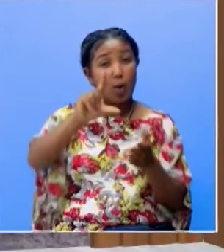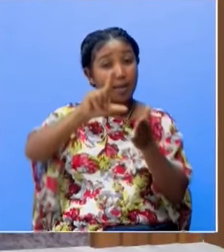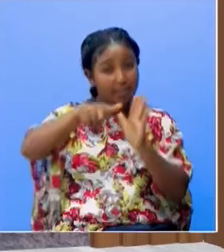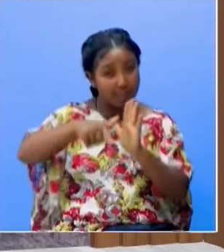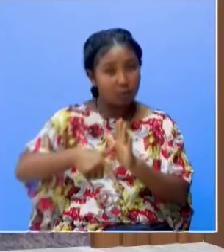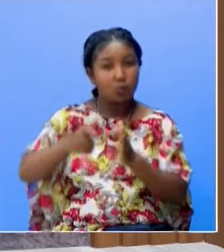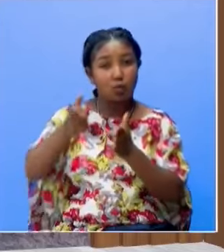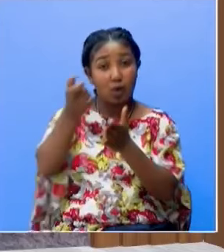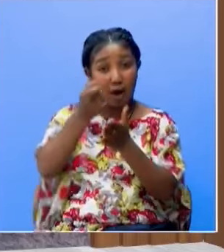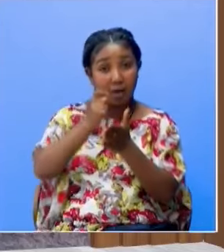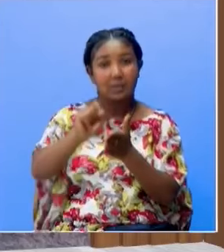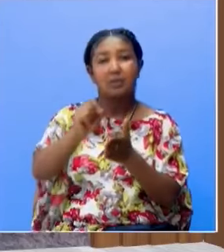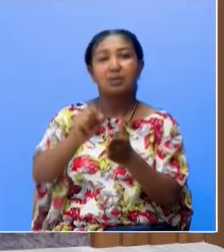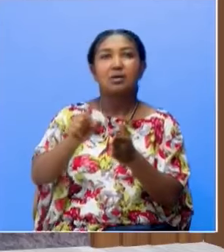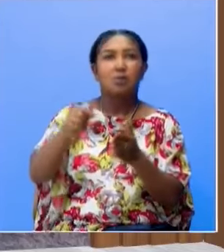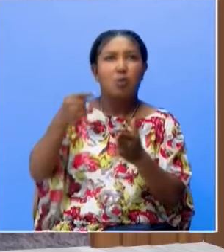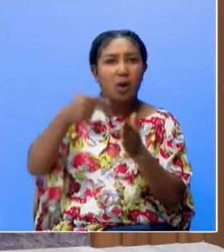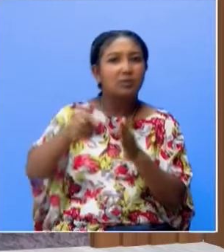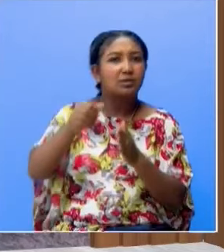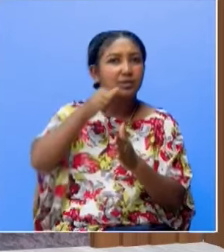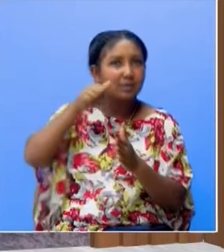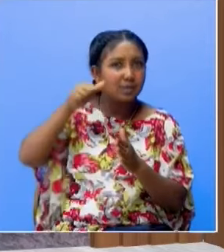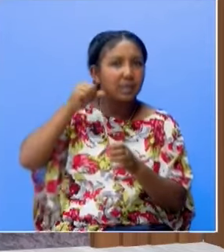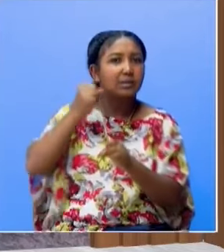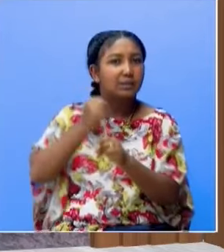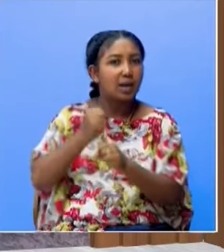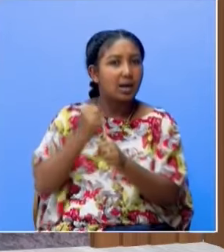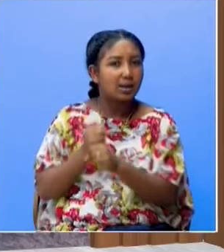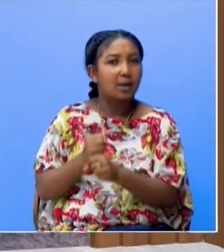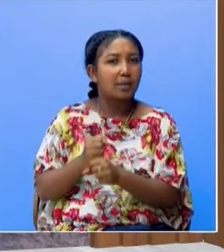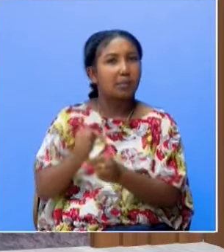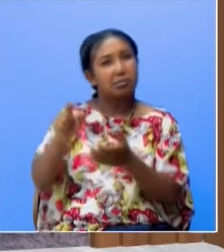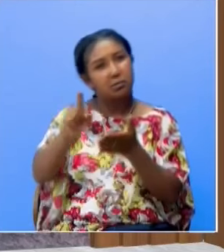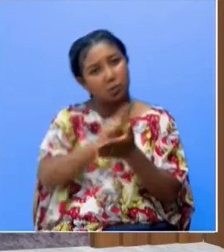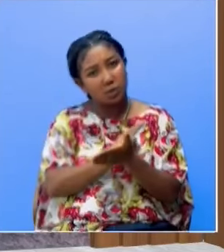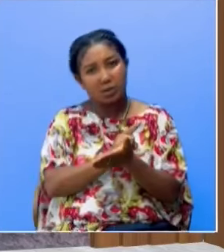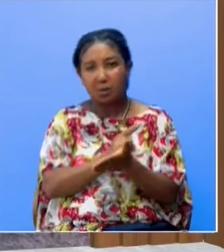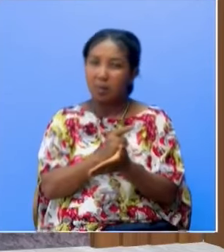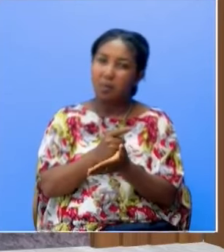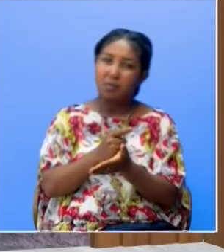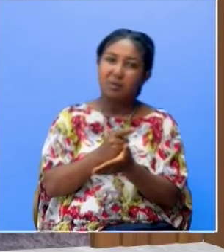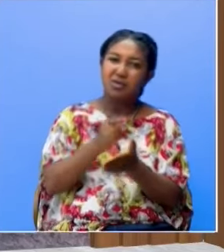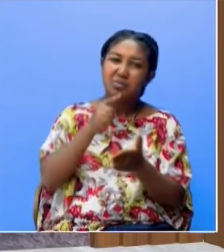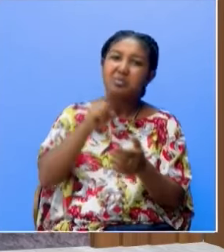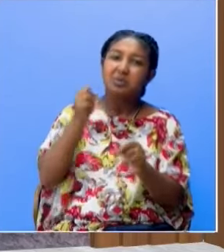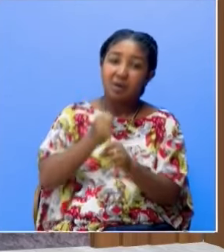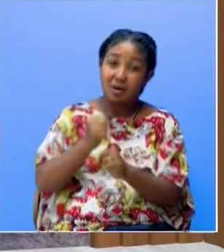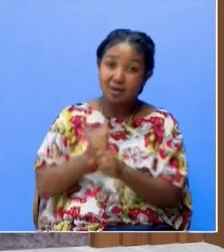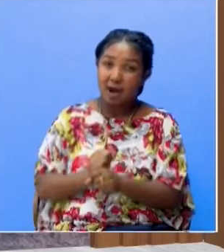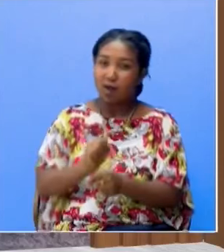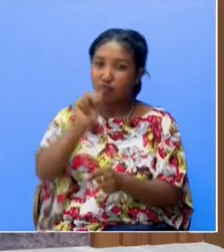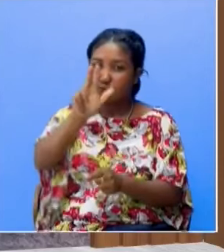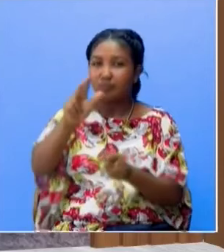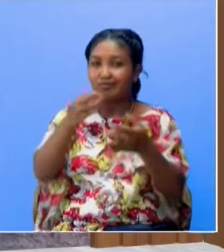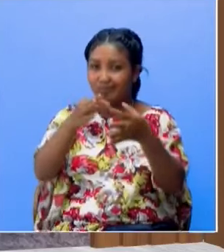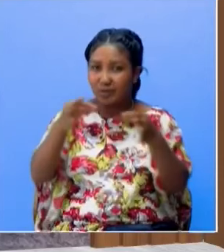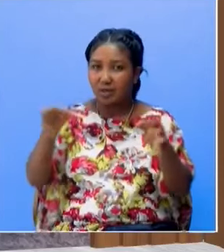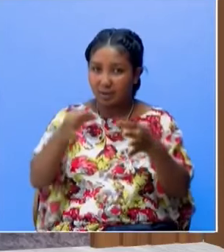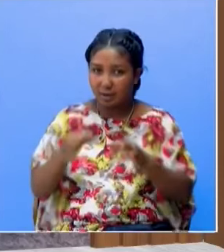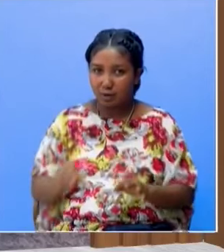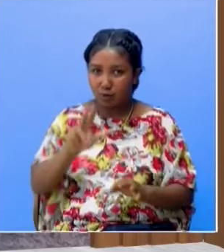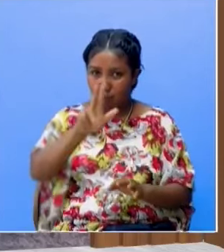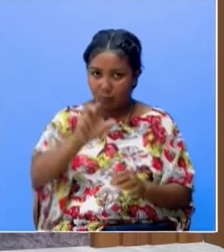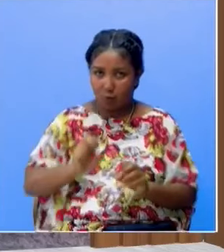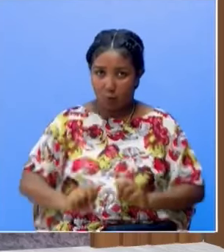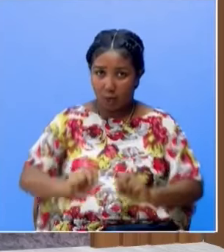to write what you did in the previous or maybe last week, or something happened in the past.